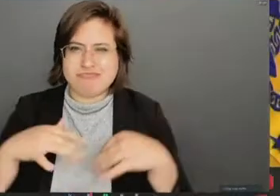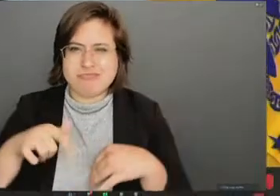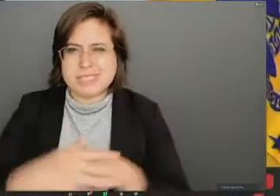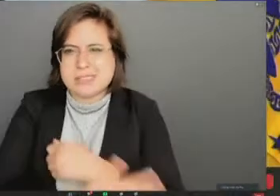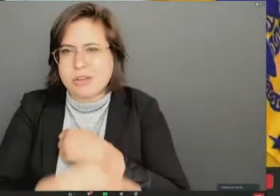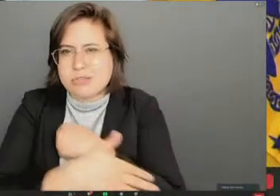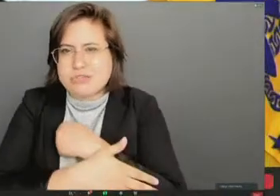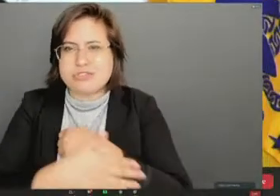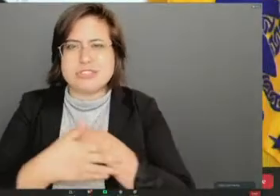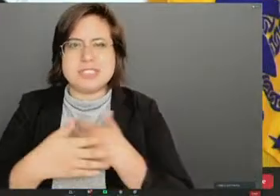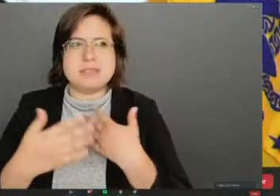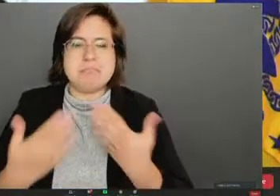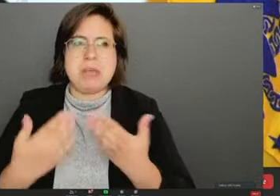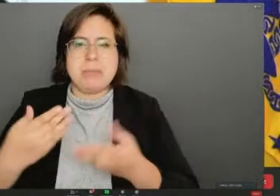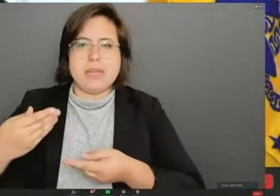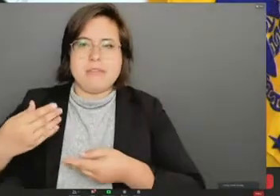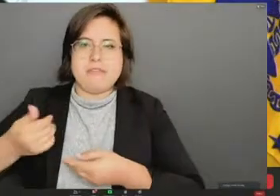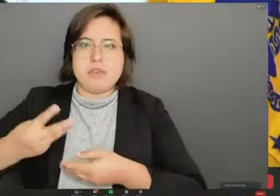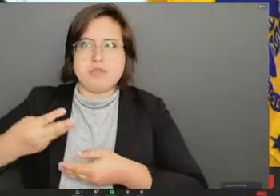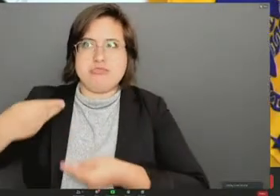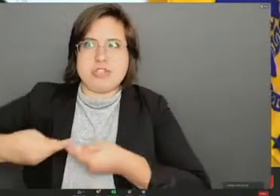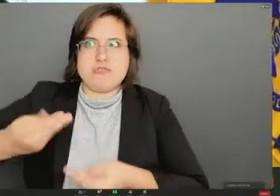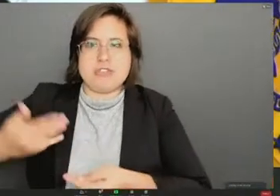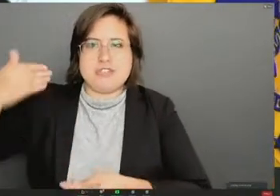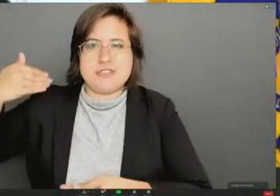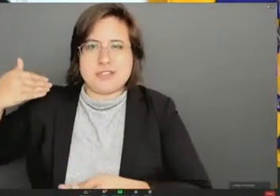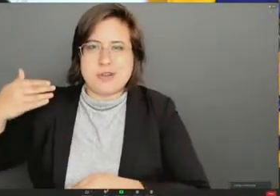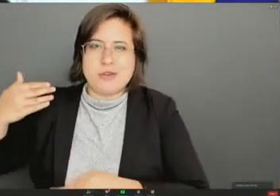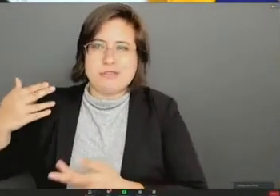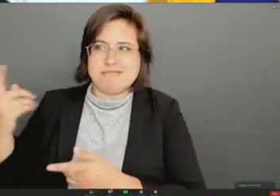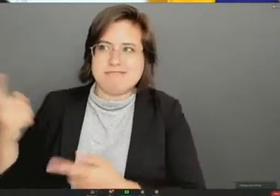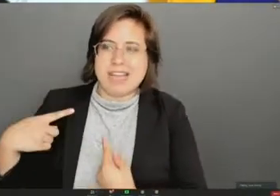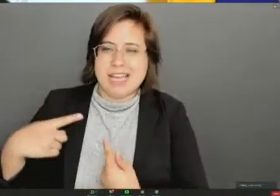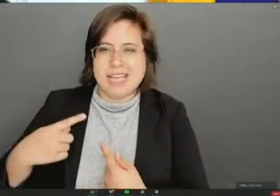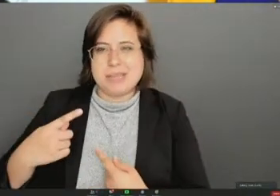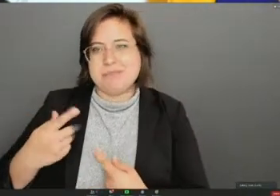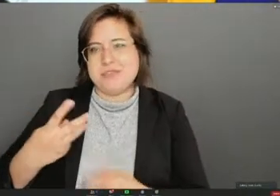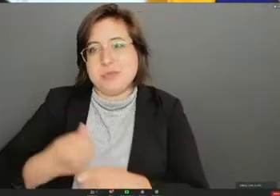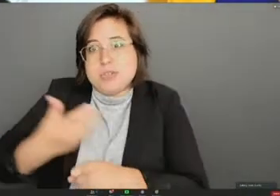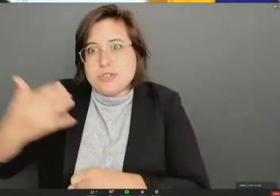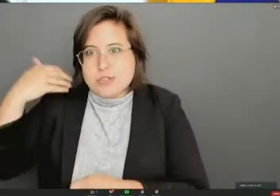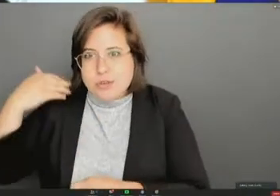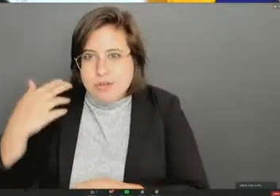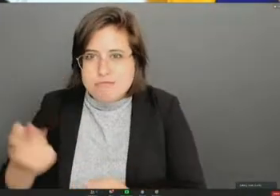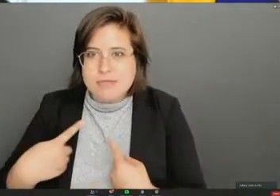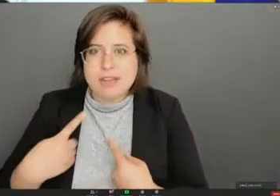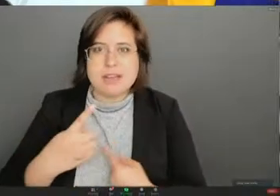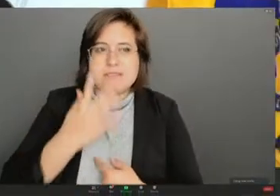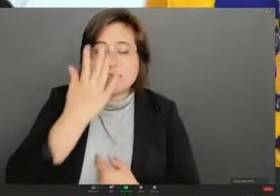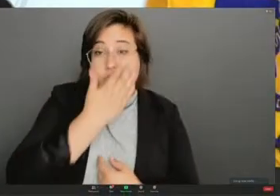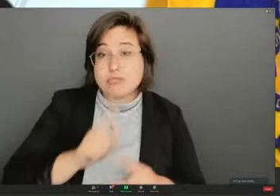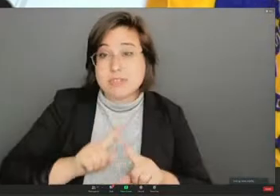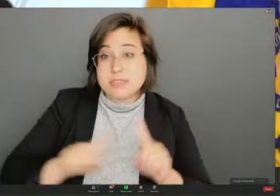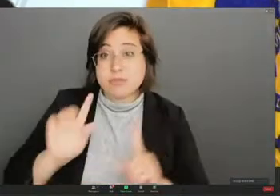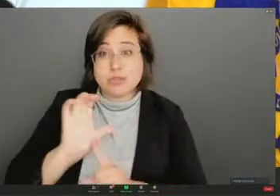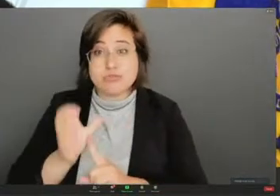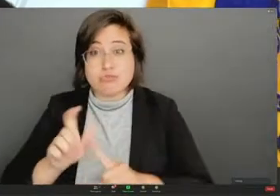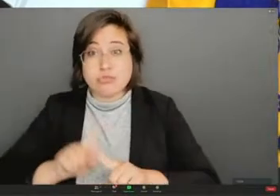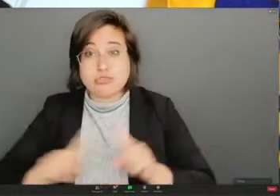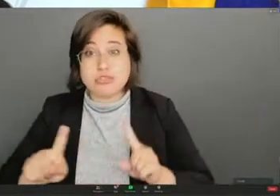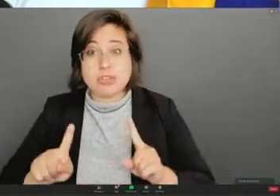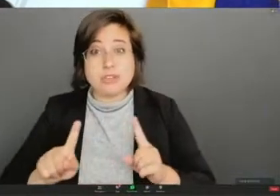whether we came here a few generations ago or a few years ago, if you look different, if you have different customs, it's not always easy to